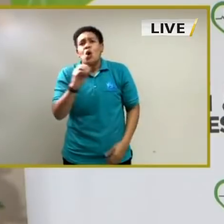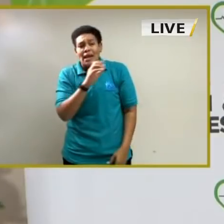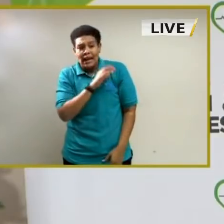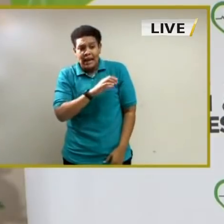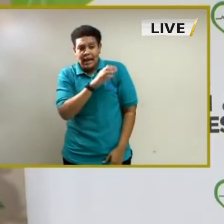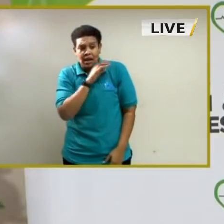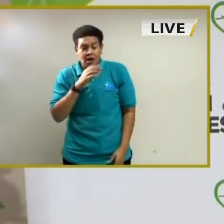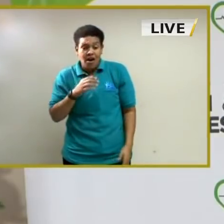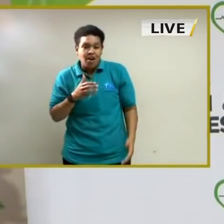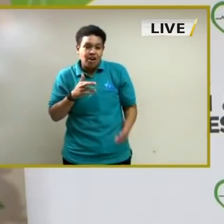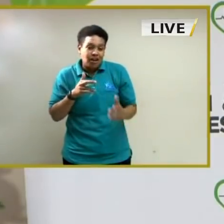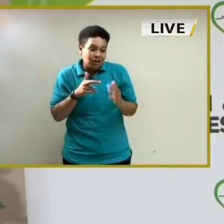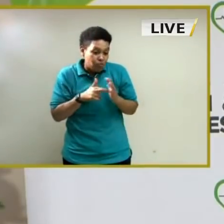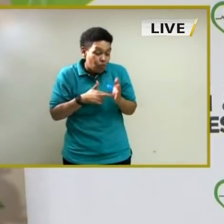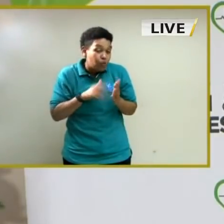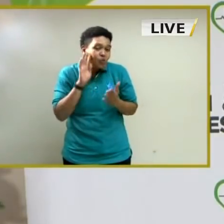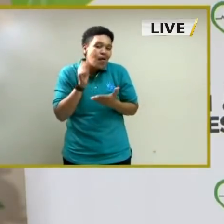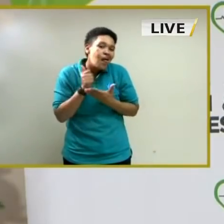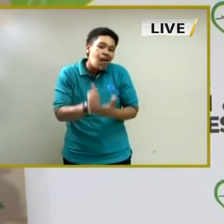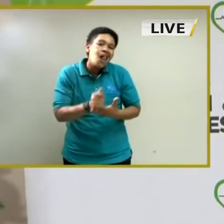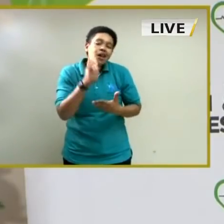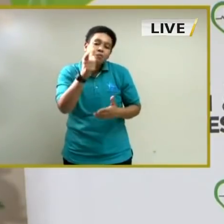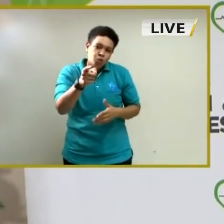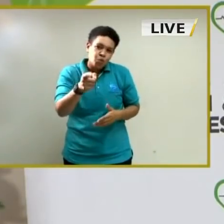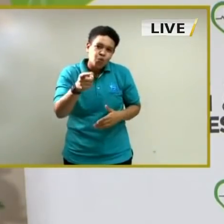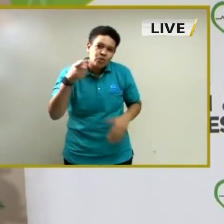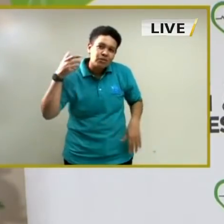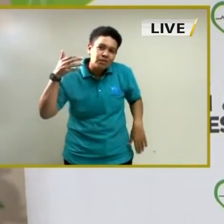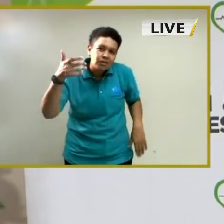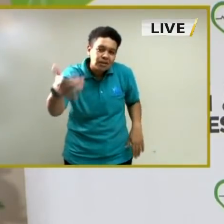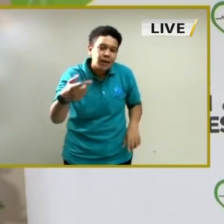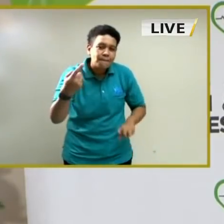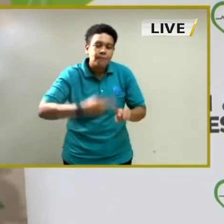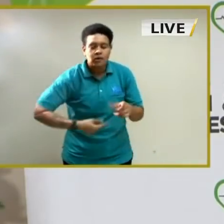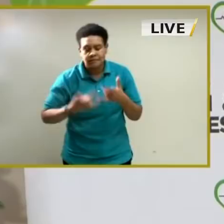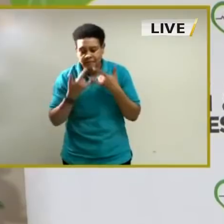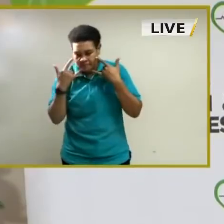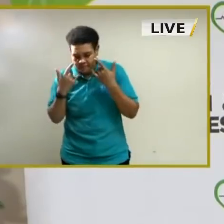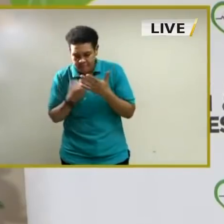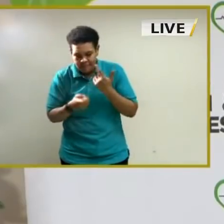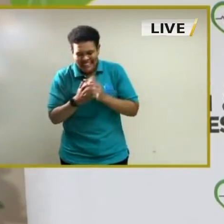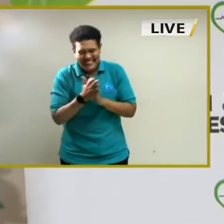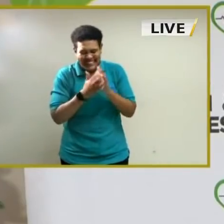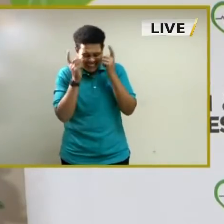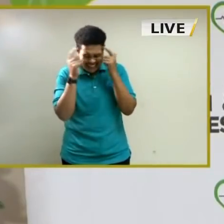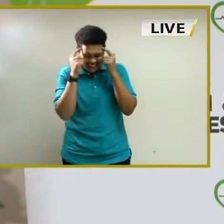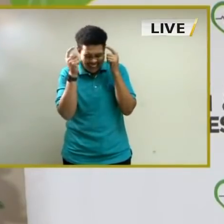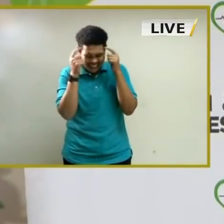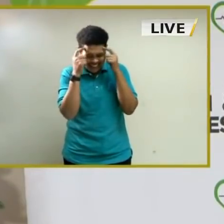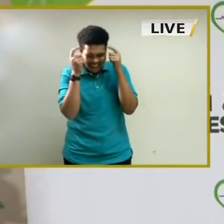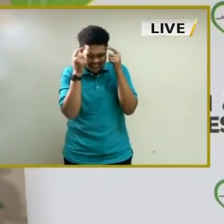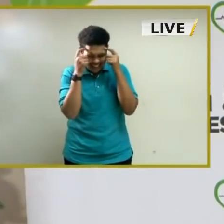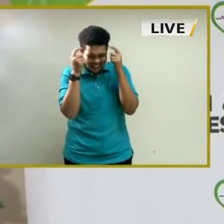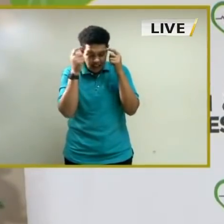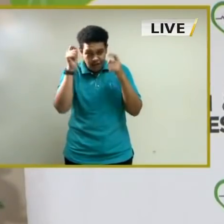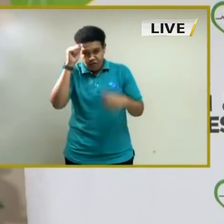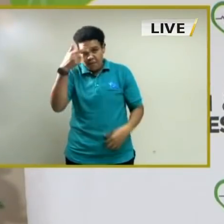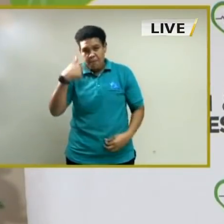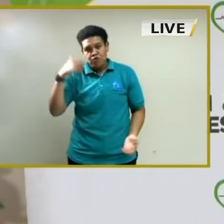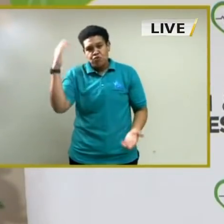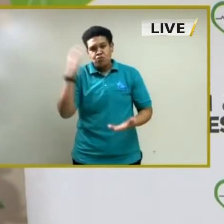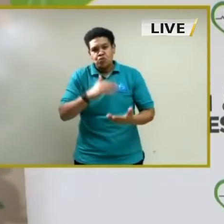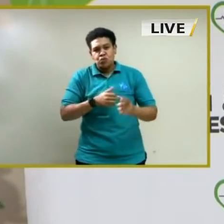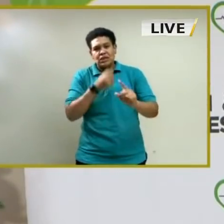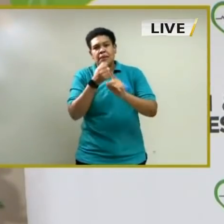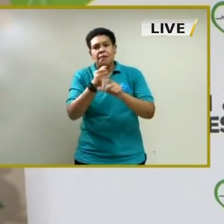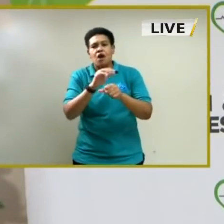be critical in the coming months as we reduce the impact of this variant strain,